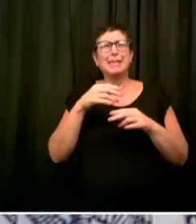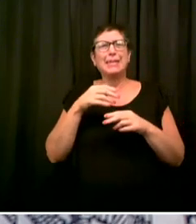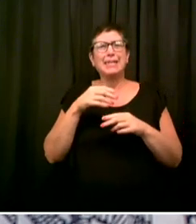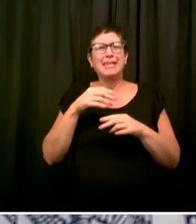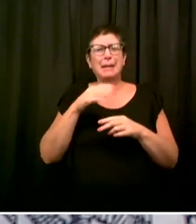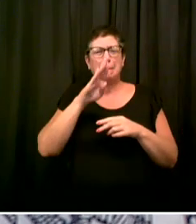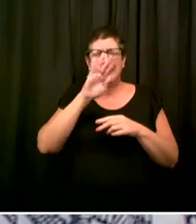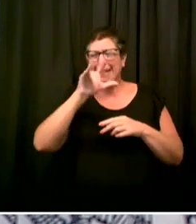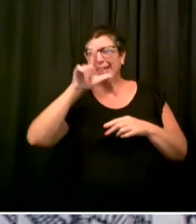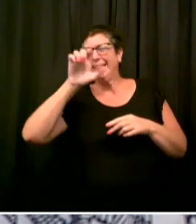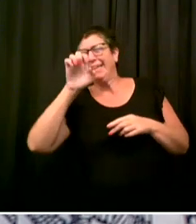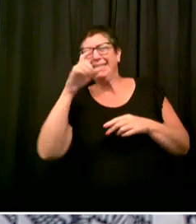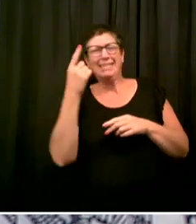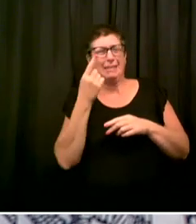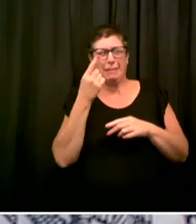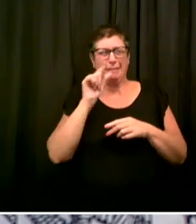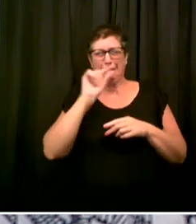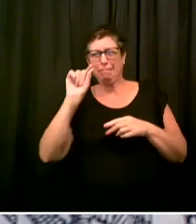EDC board.